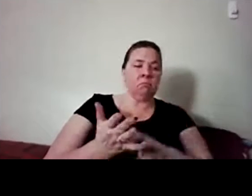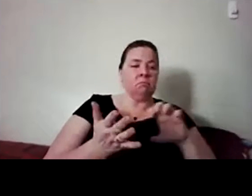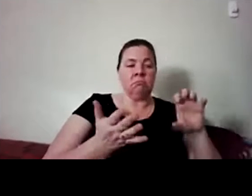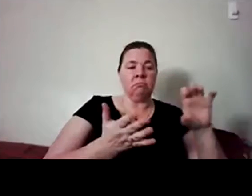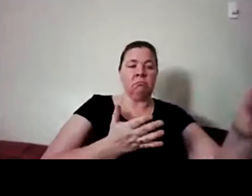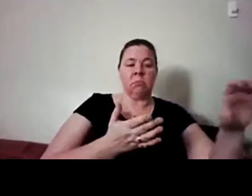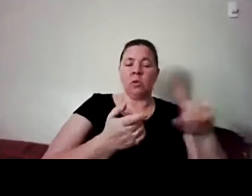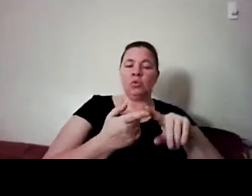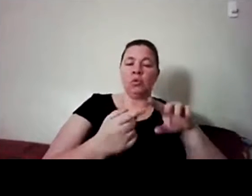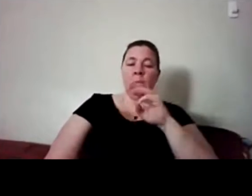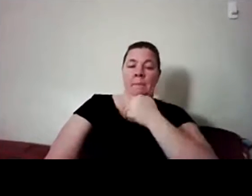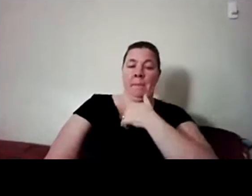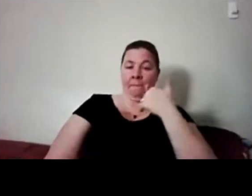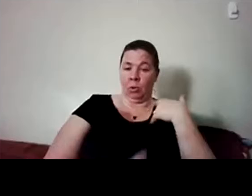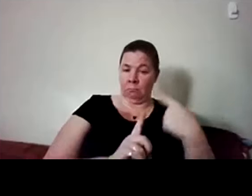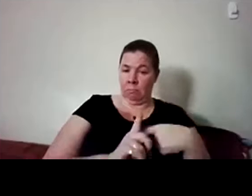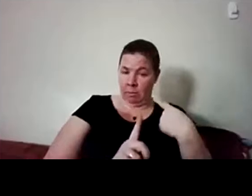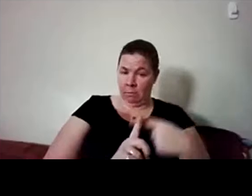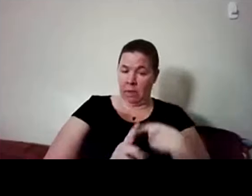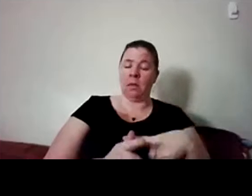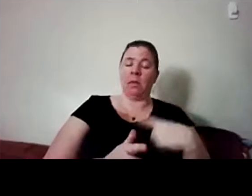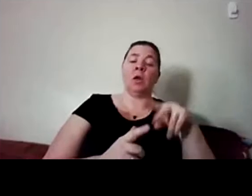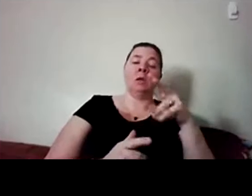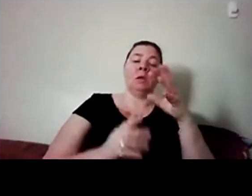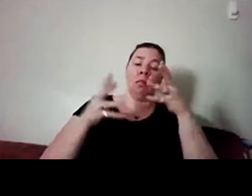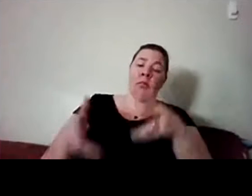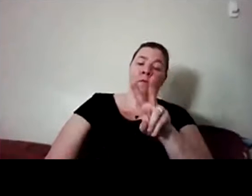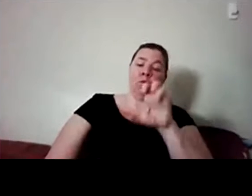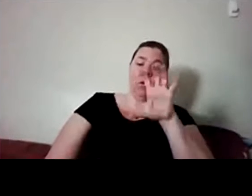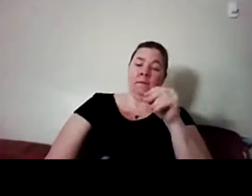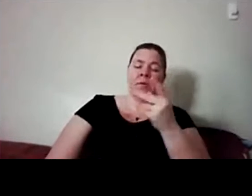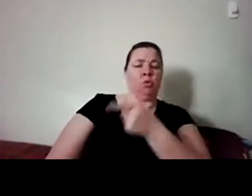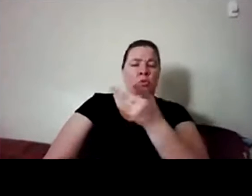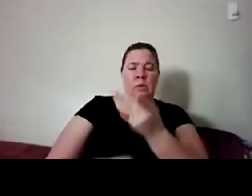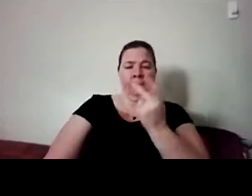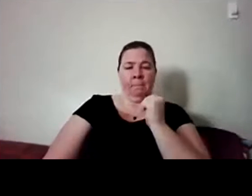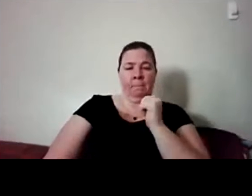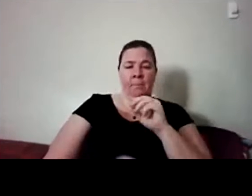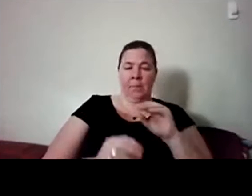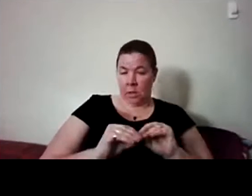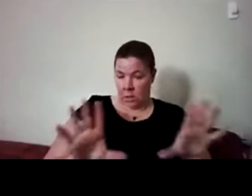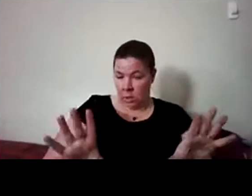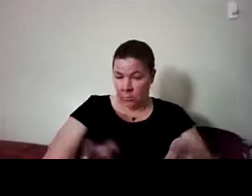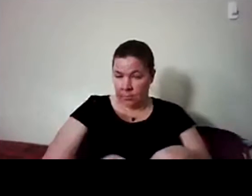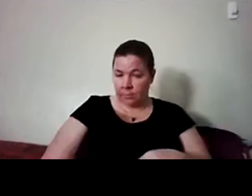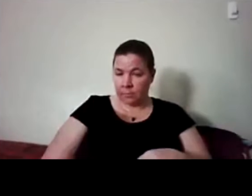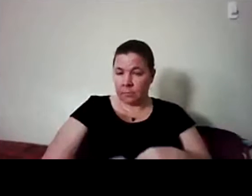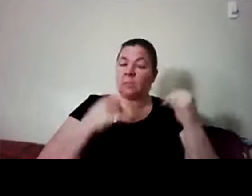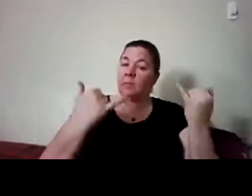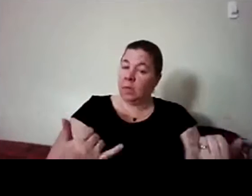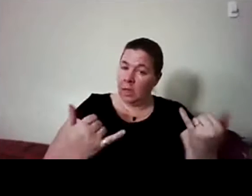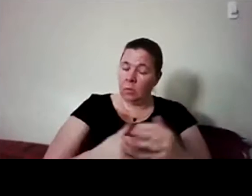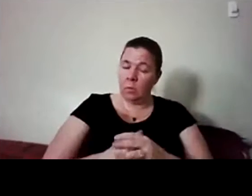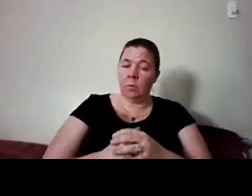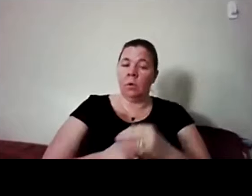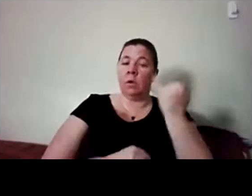your monthly subscription. The remaining $250 you can take home. I hope that's clear. Now,